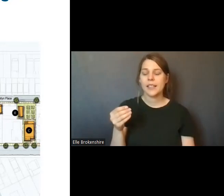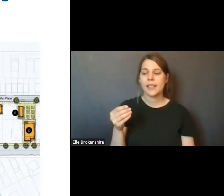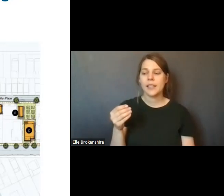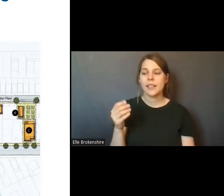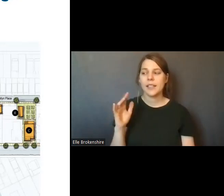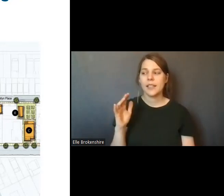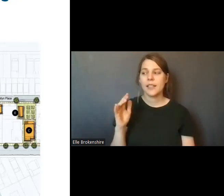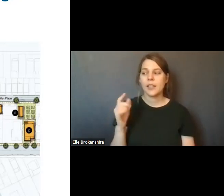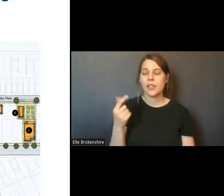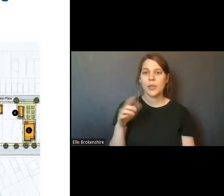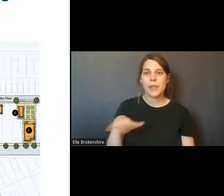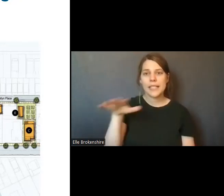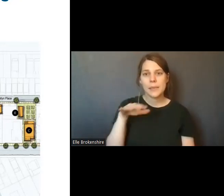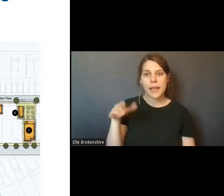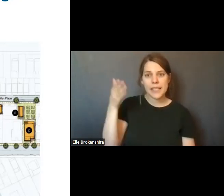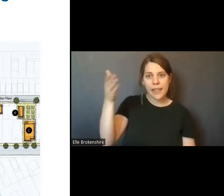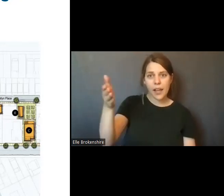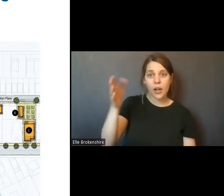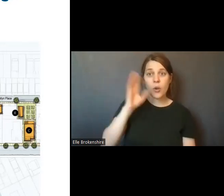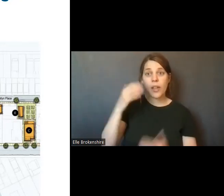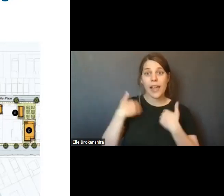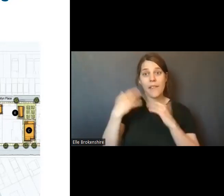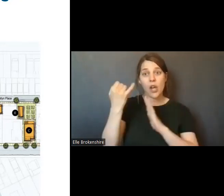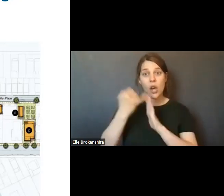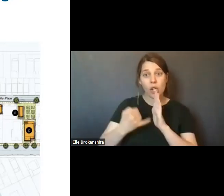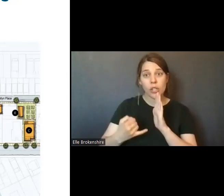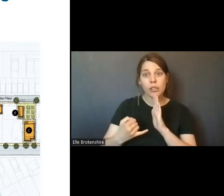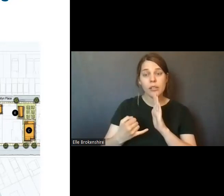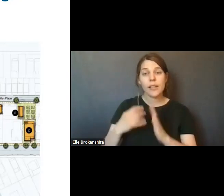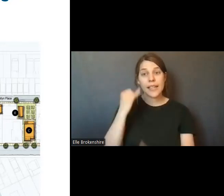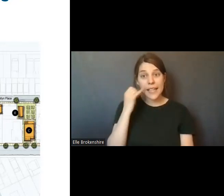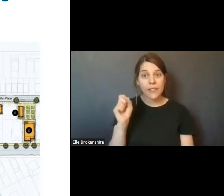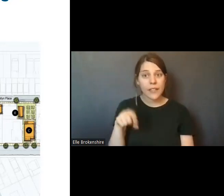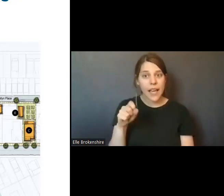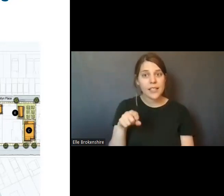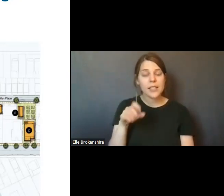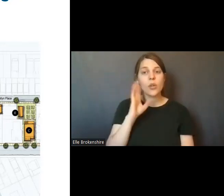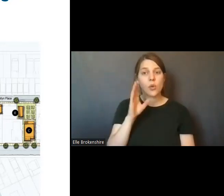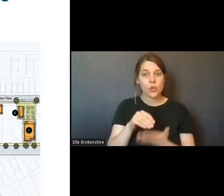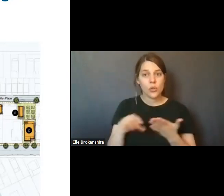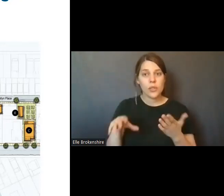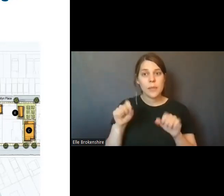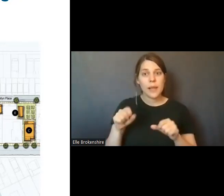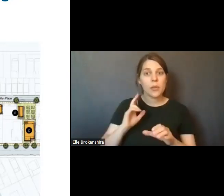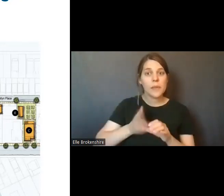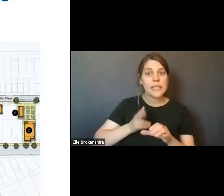green space over there, is there going to be any art there? And if so, are the students going to be able to participate?